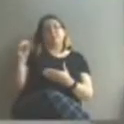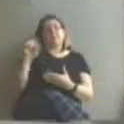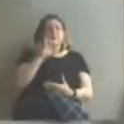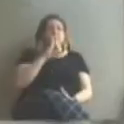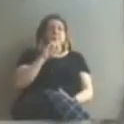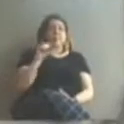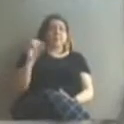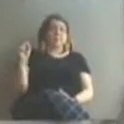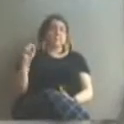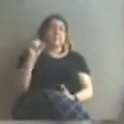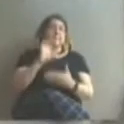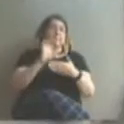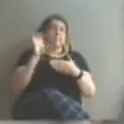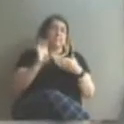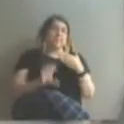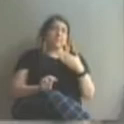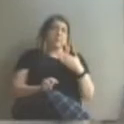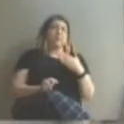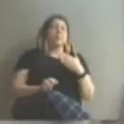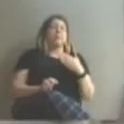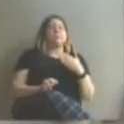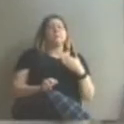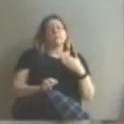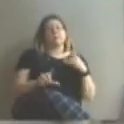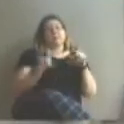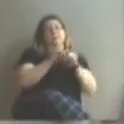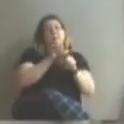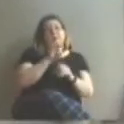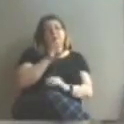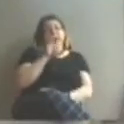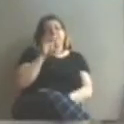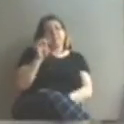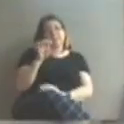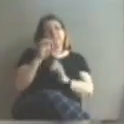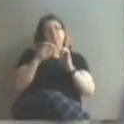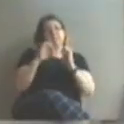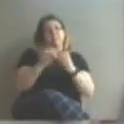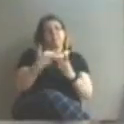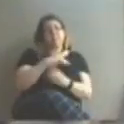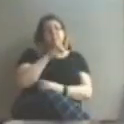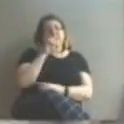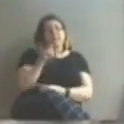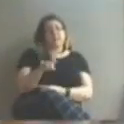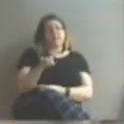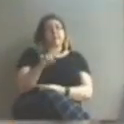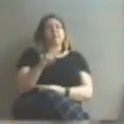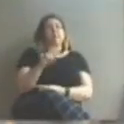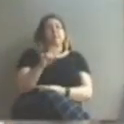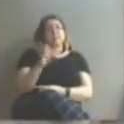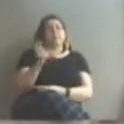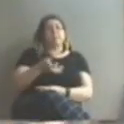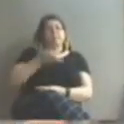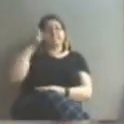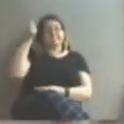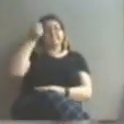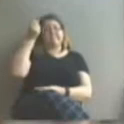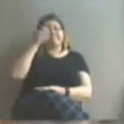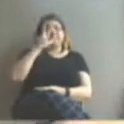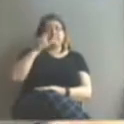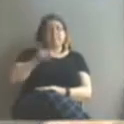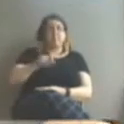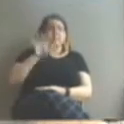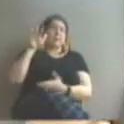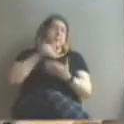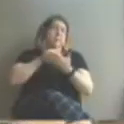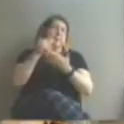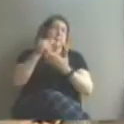suspensions. And the consequence is that as an ECE department, we have to withhold $3.5 million